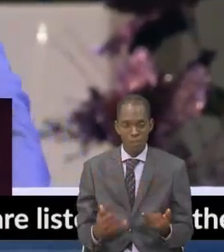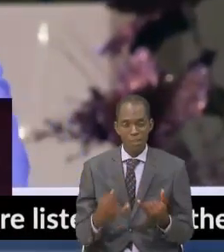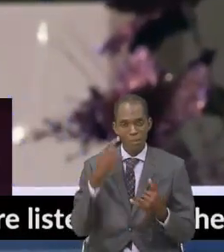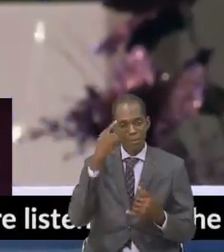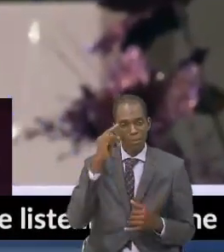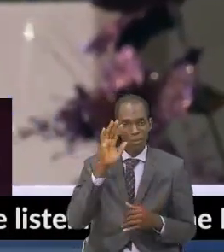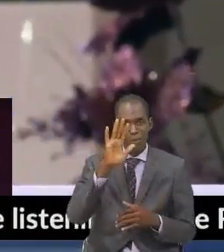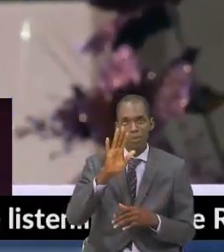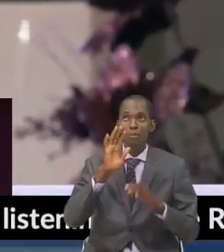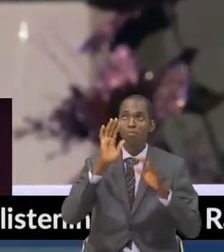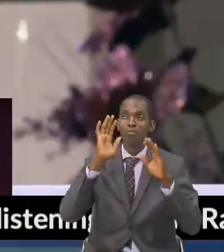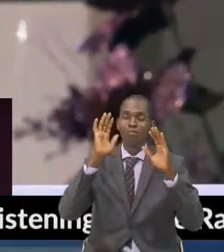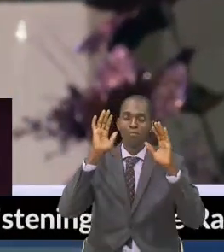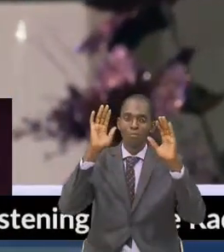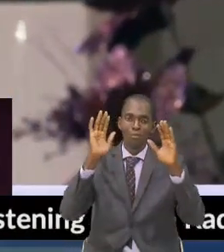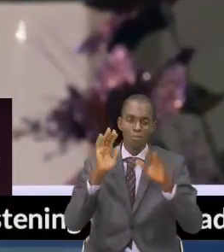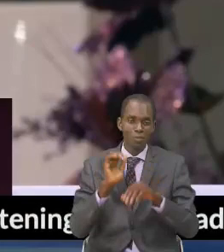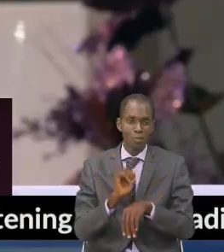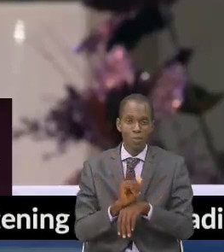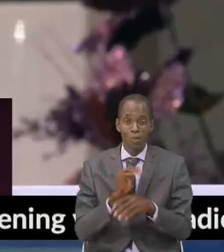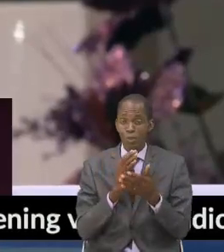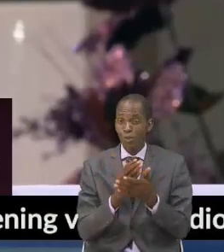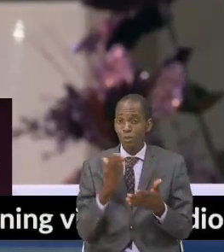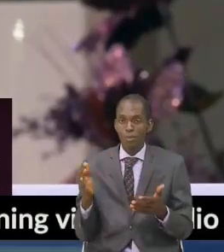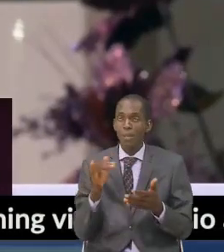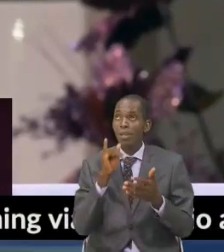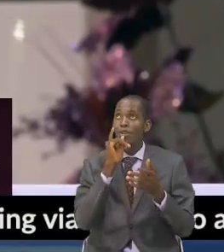Be warming up now for your miracle.